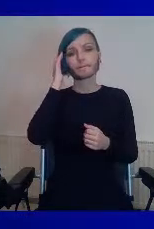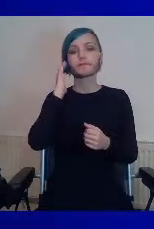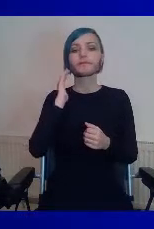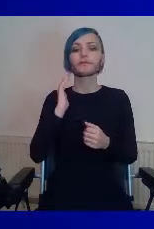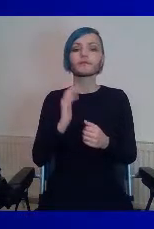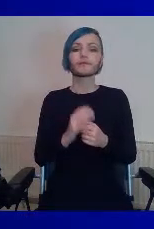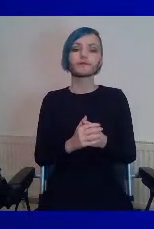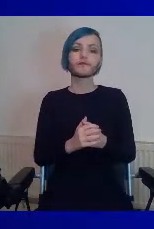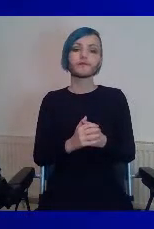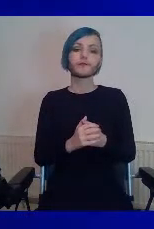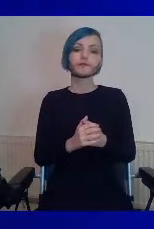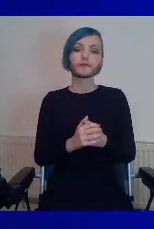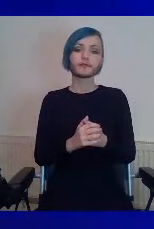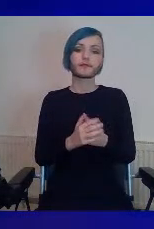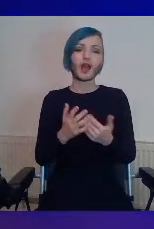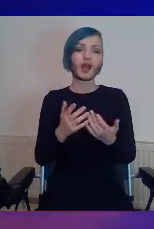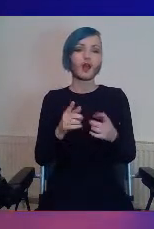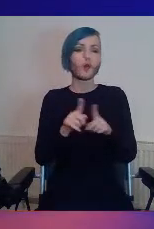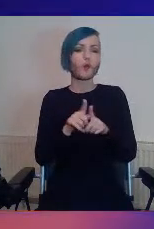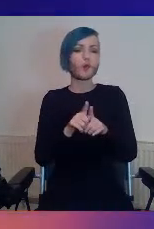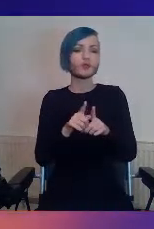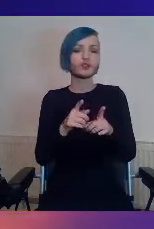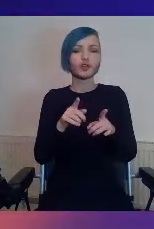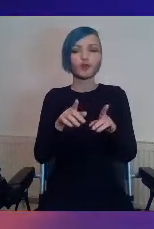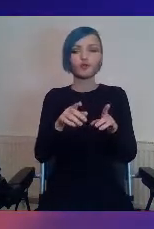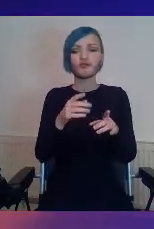difference between different age groups and demographics?